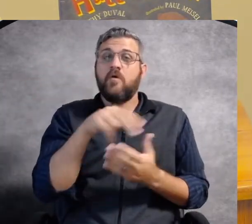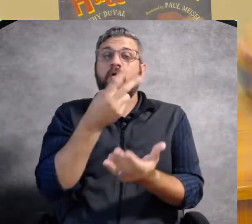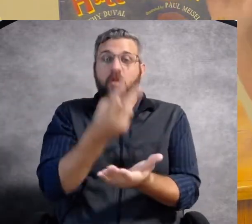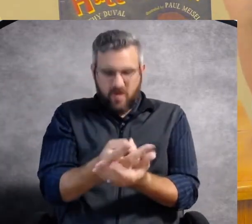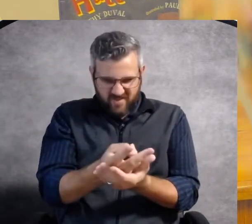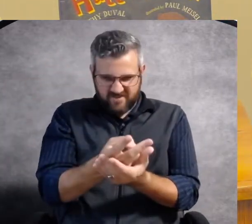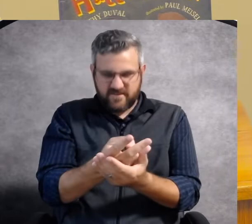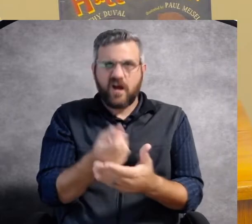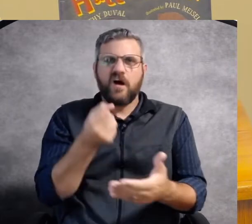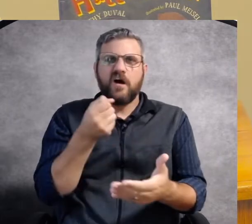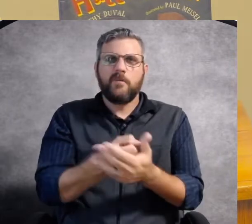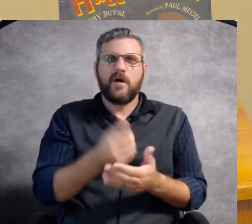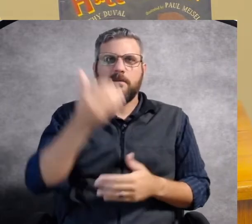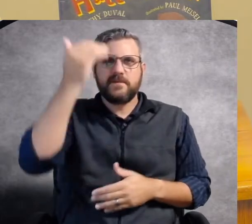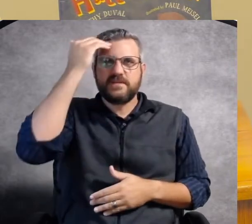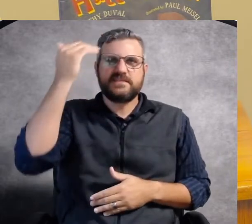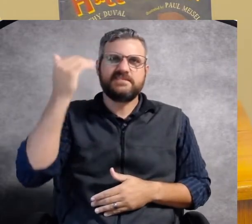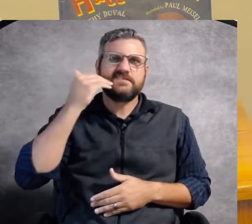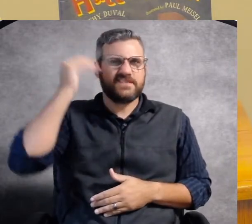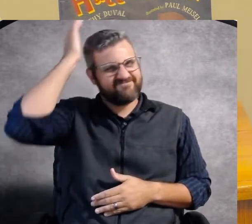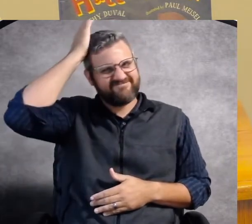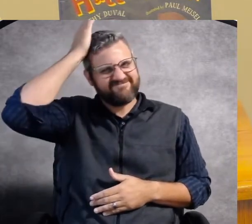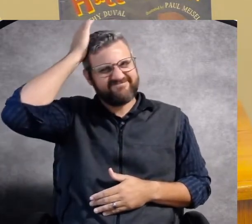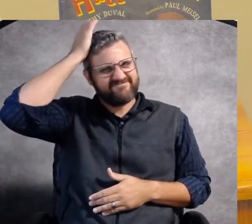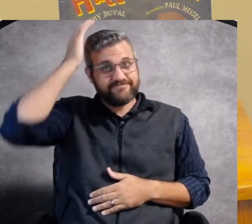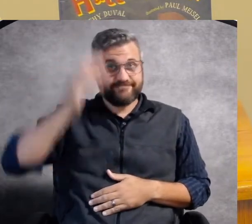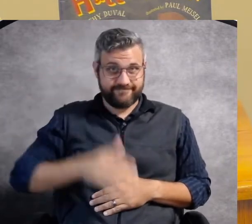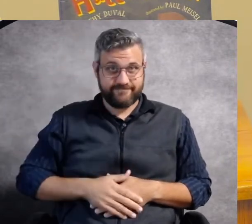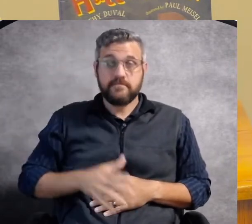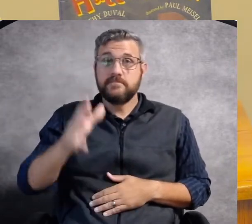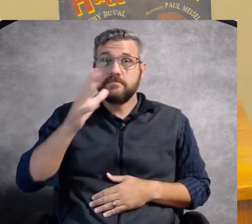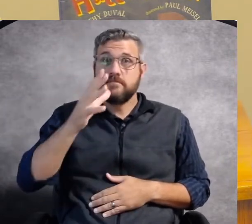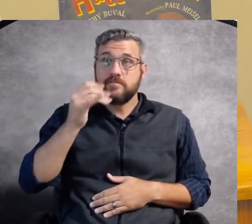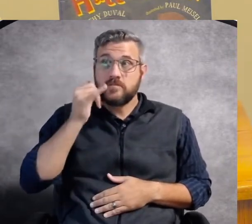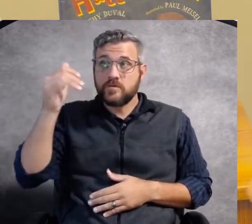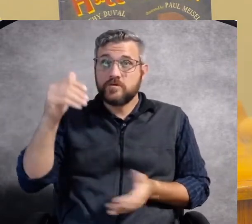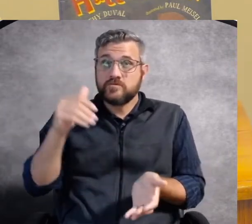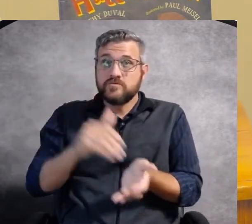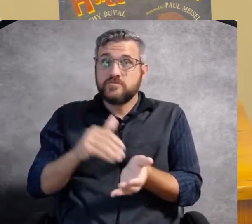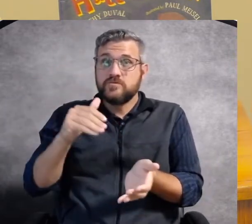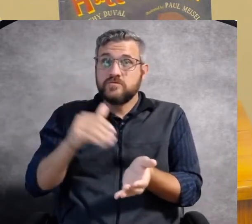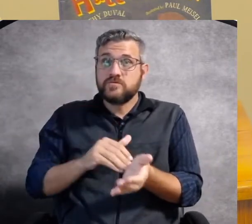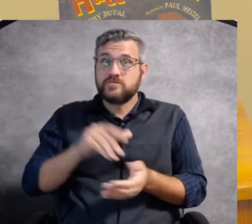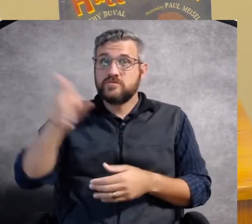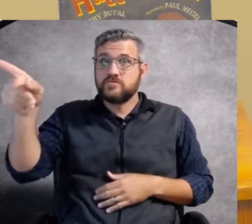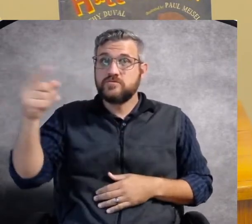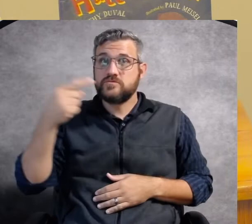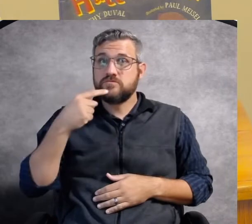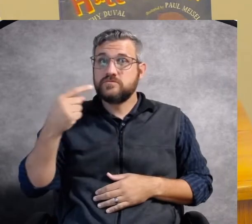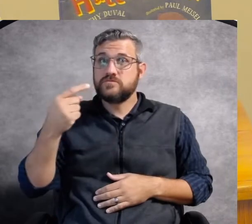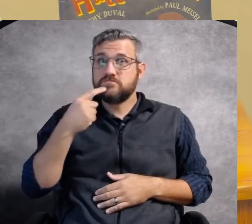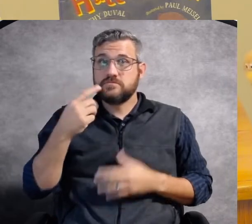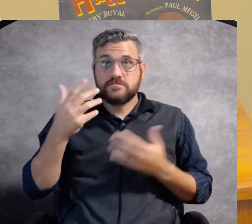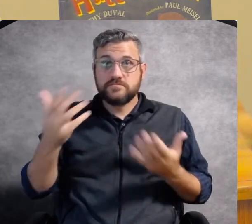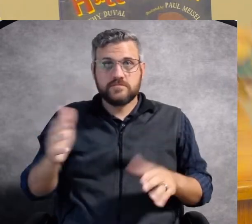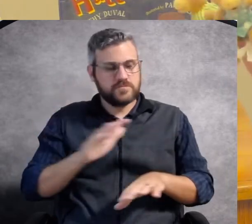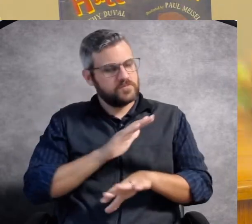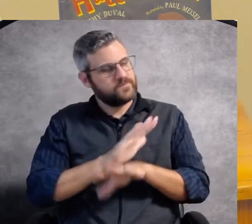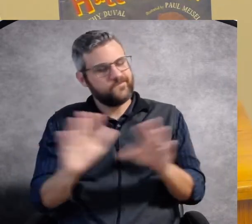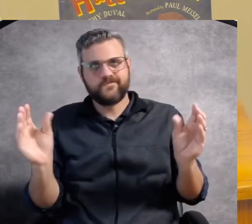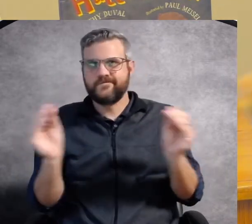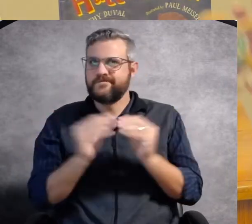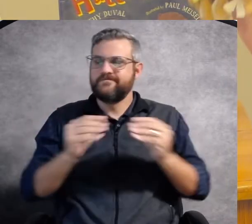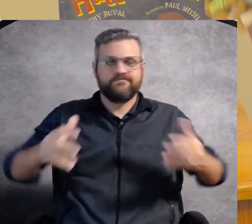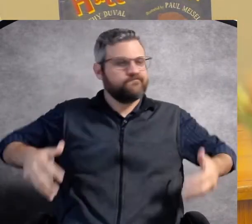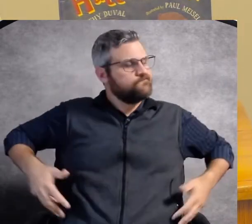bed. One fell off and bumped his head. Mama called the doctor and the